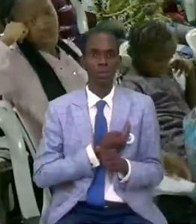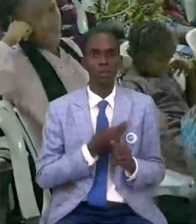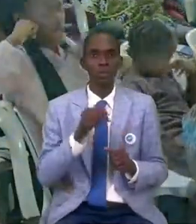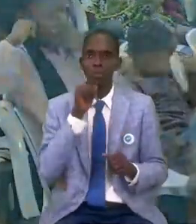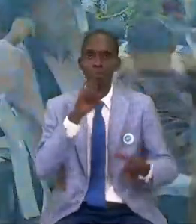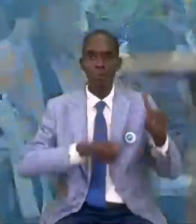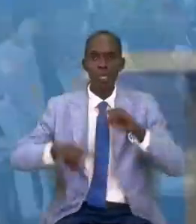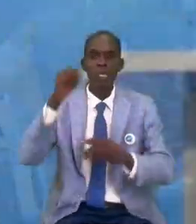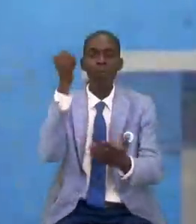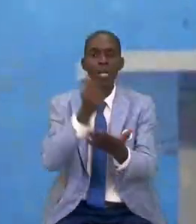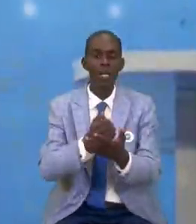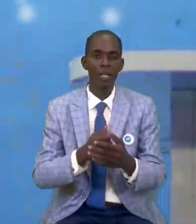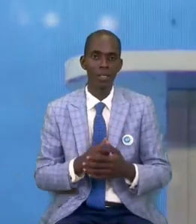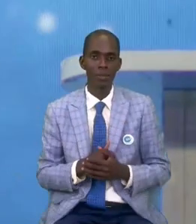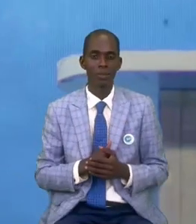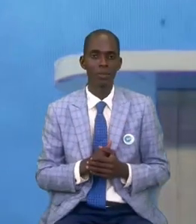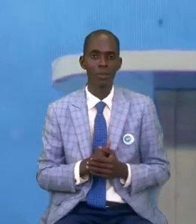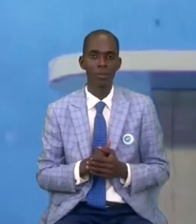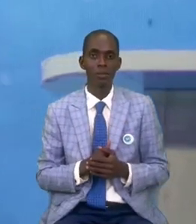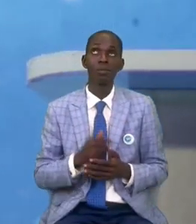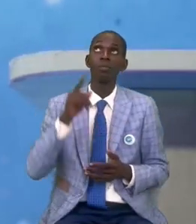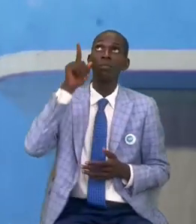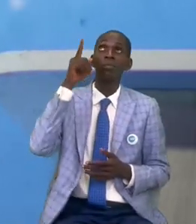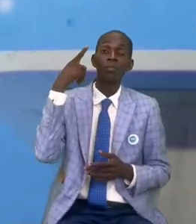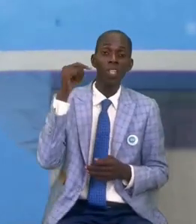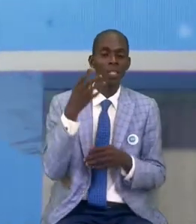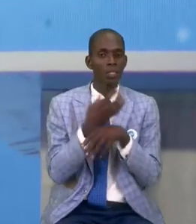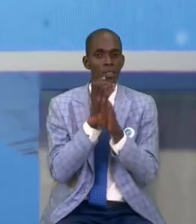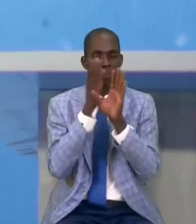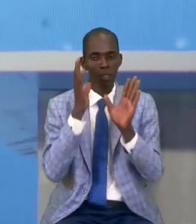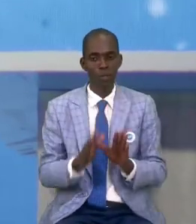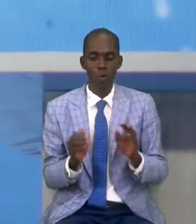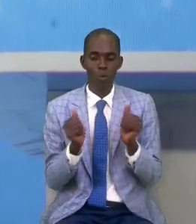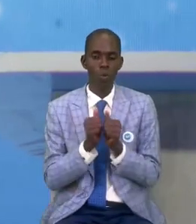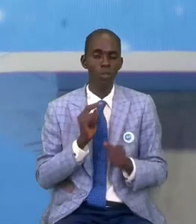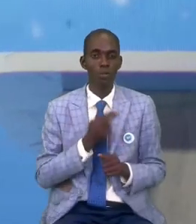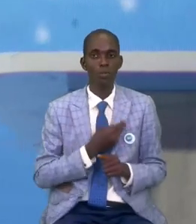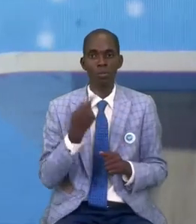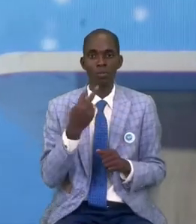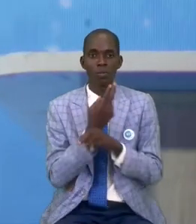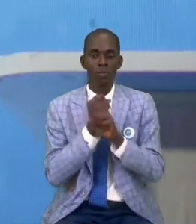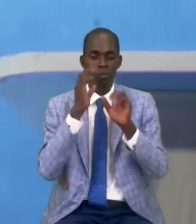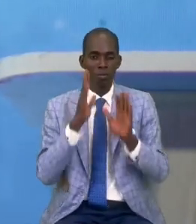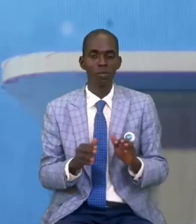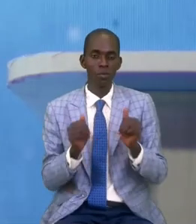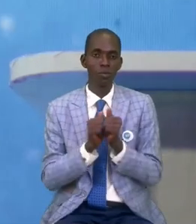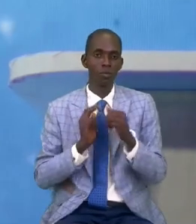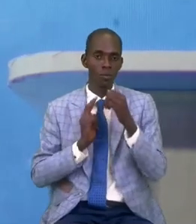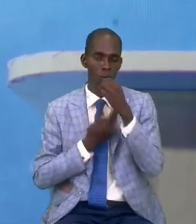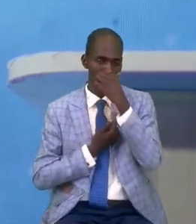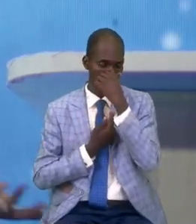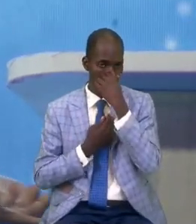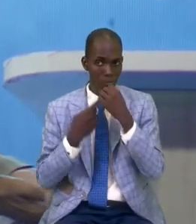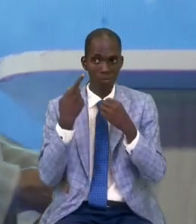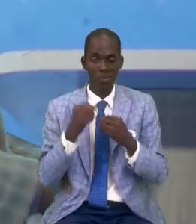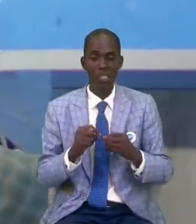us, the redeemer with us, the life changer with us, the healer with us,